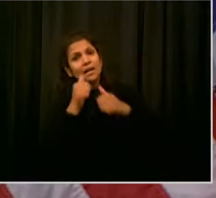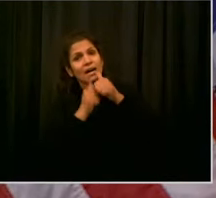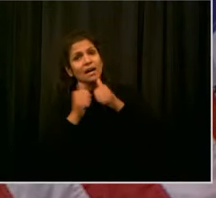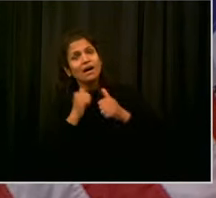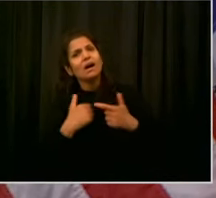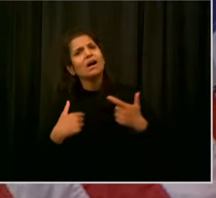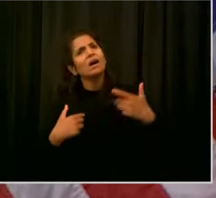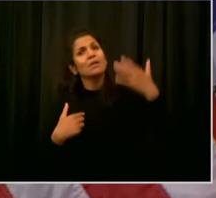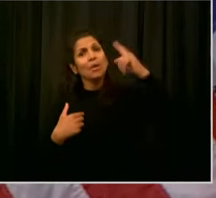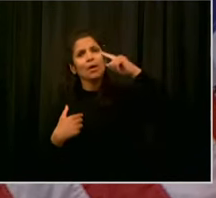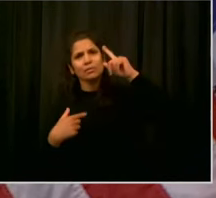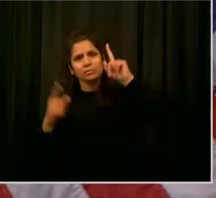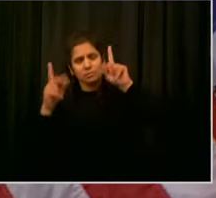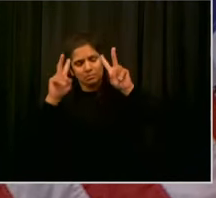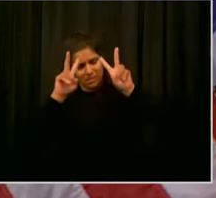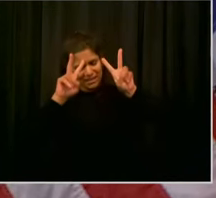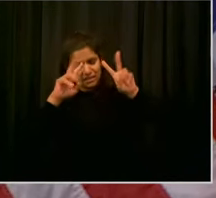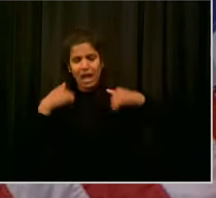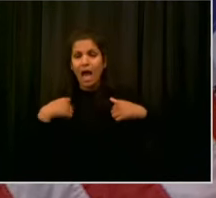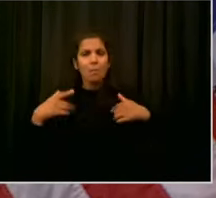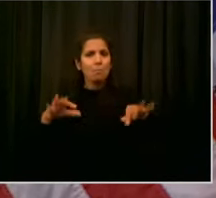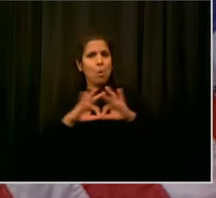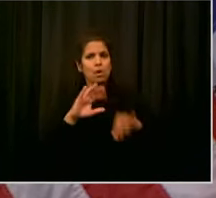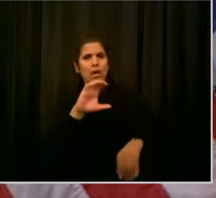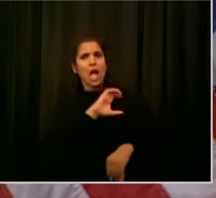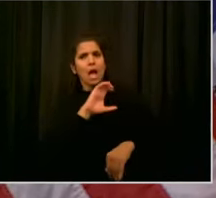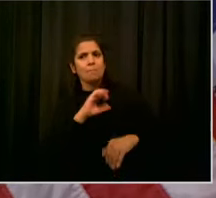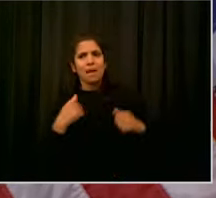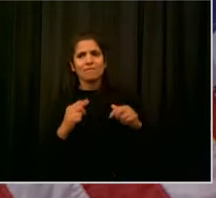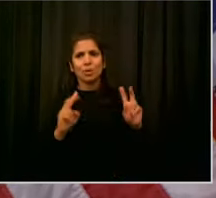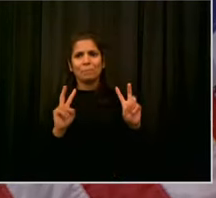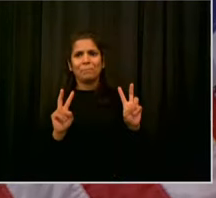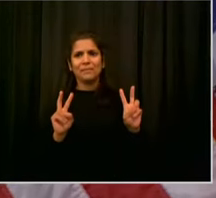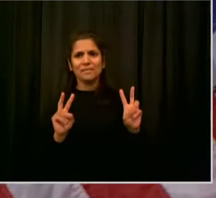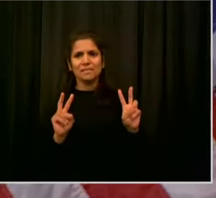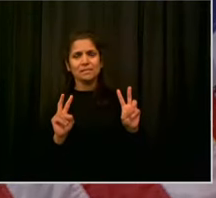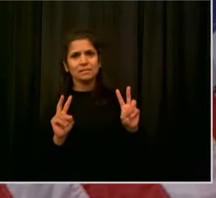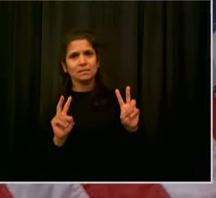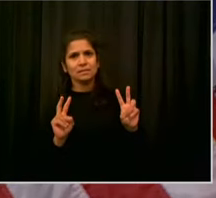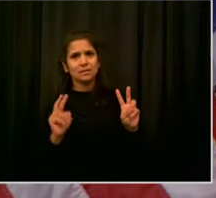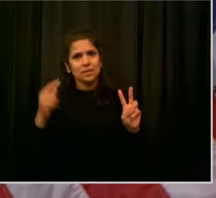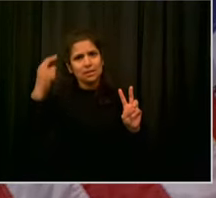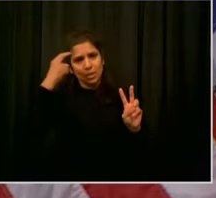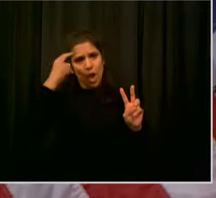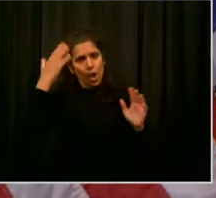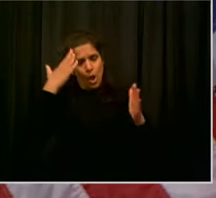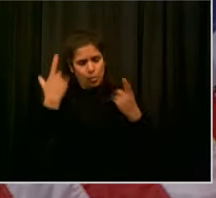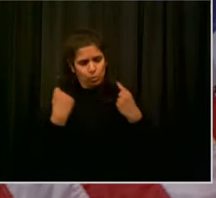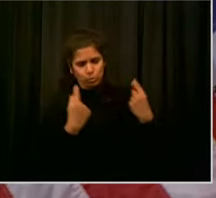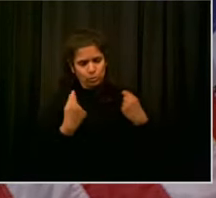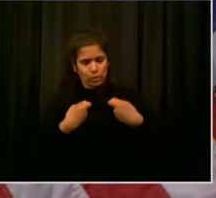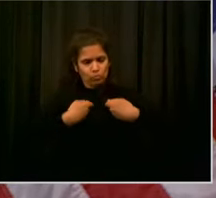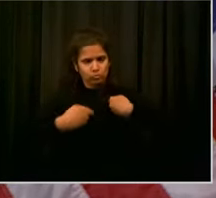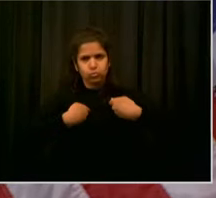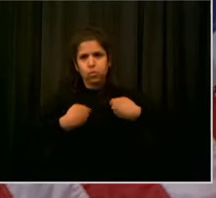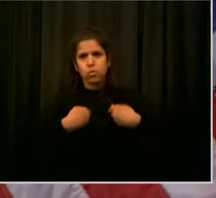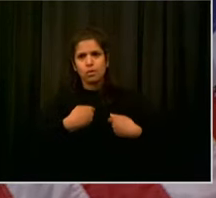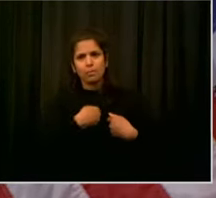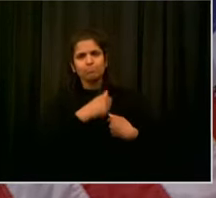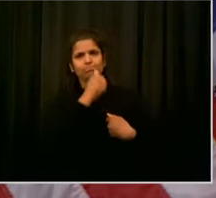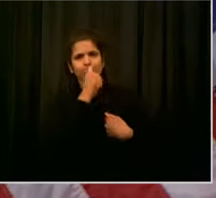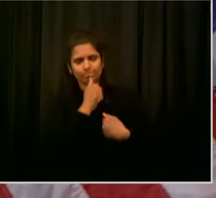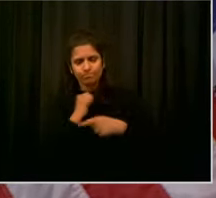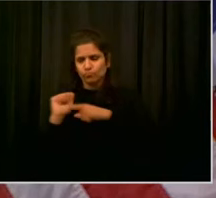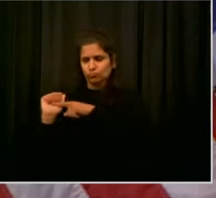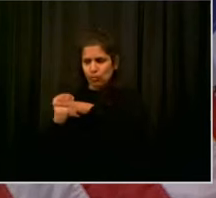overwhelmingly, that's what's happened. So the tactical approach was based on keeping the peace, not overreaching. But if at